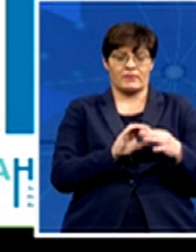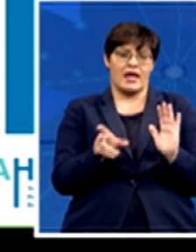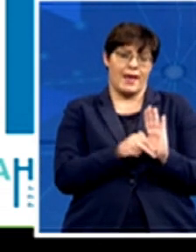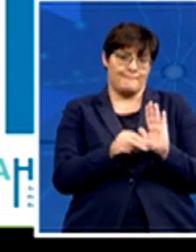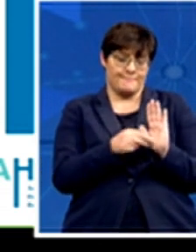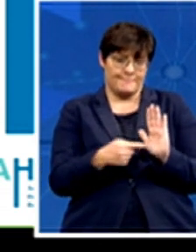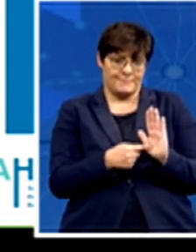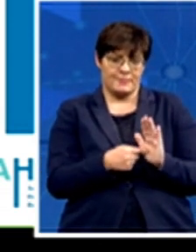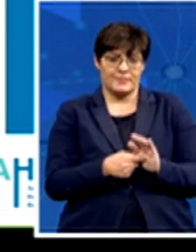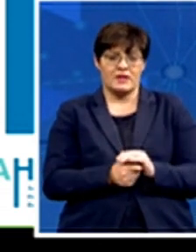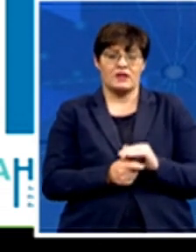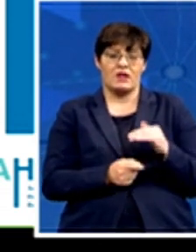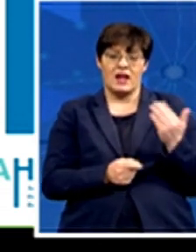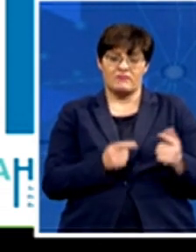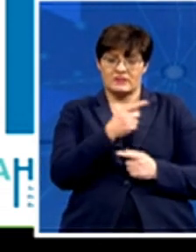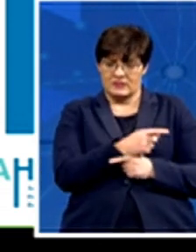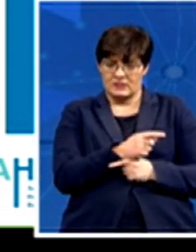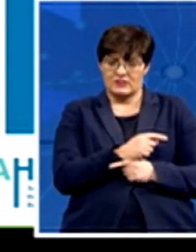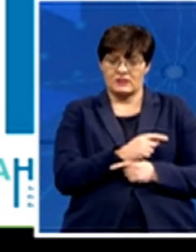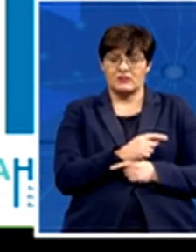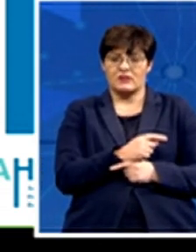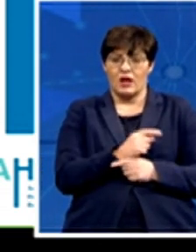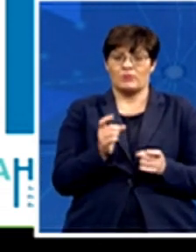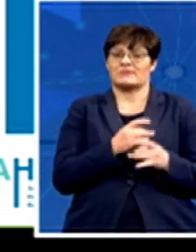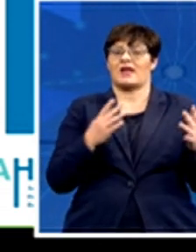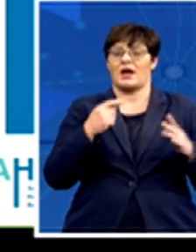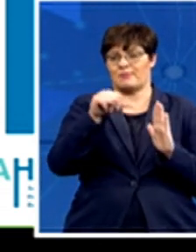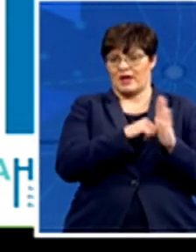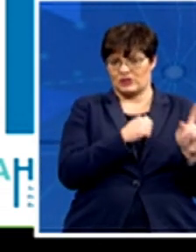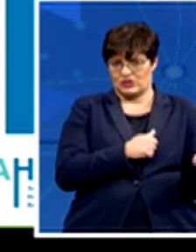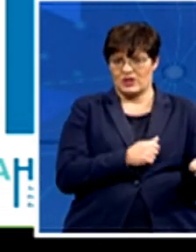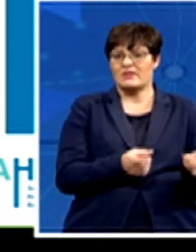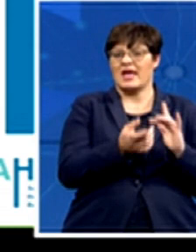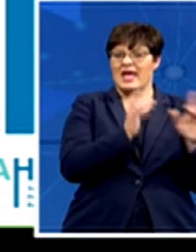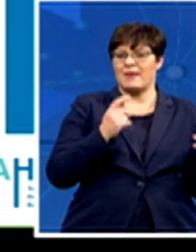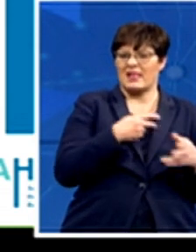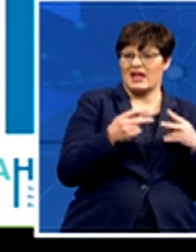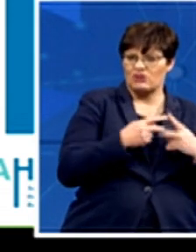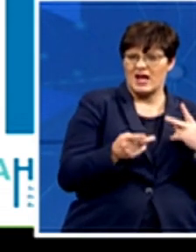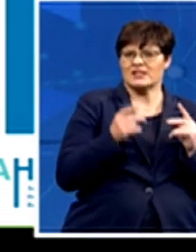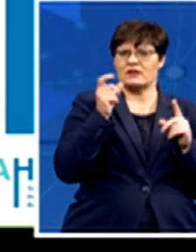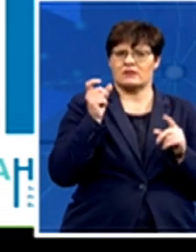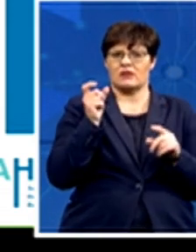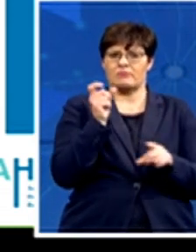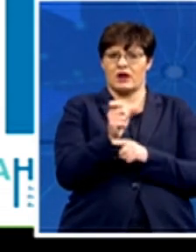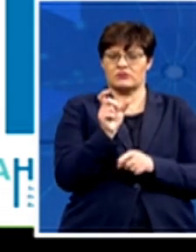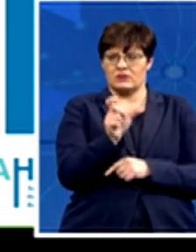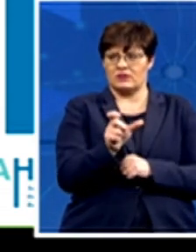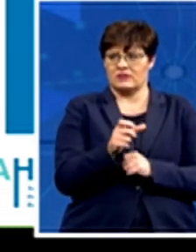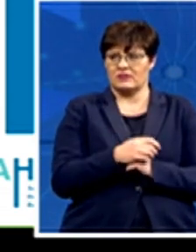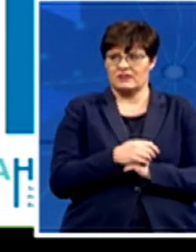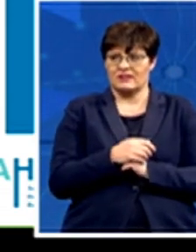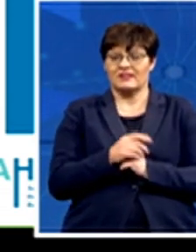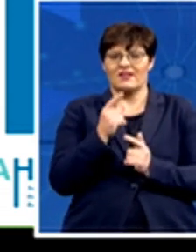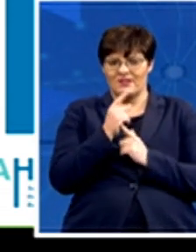be the landing page where you need to provide your email address and your password, and you create an account. And then